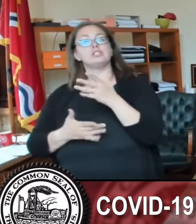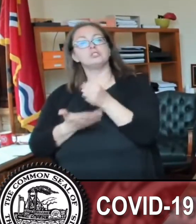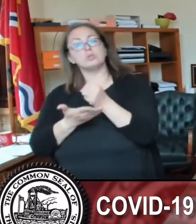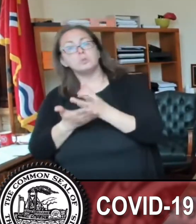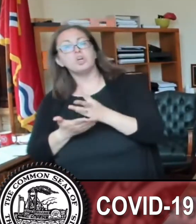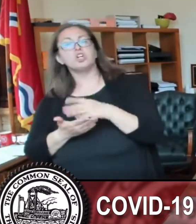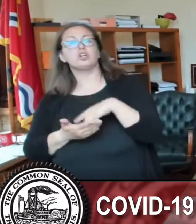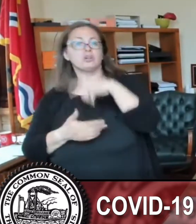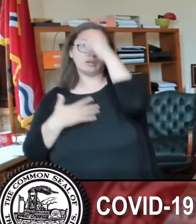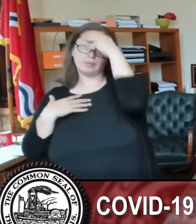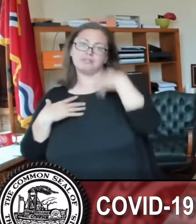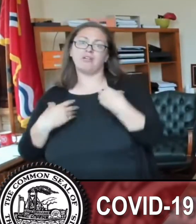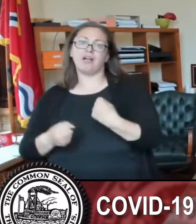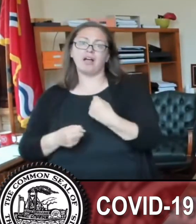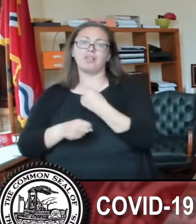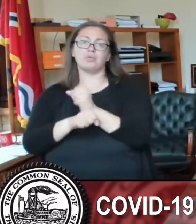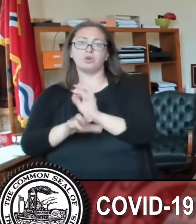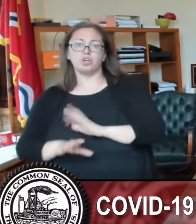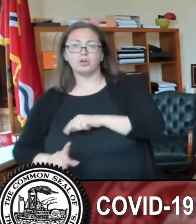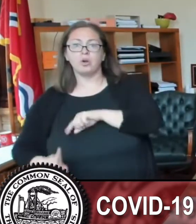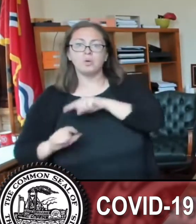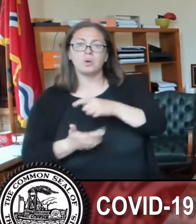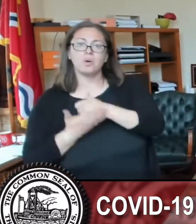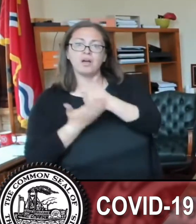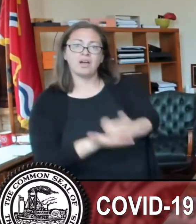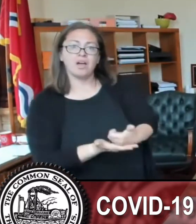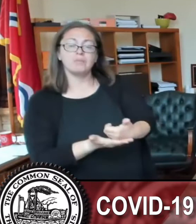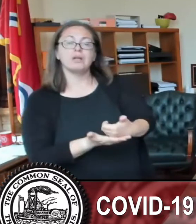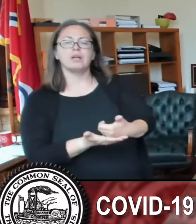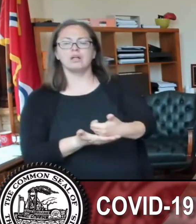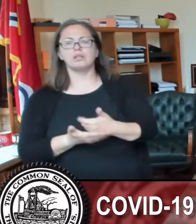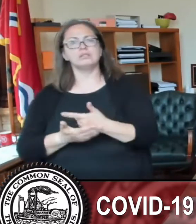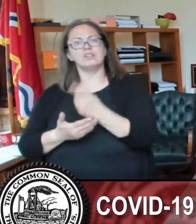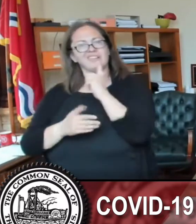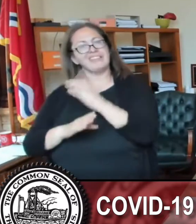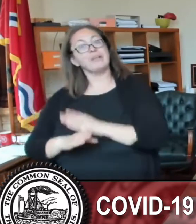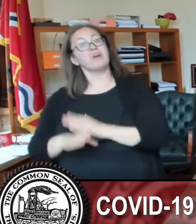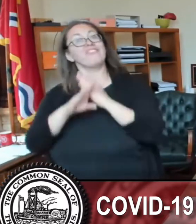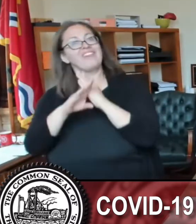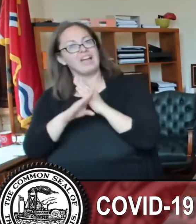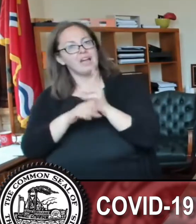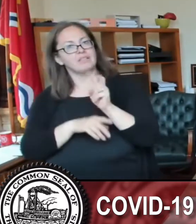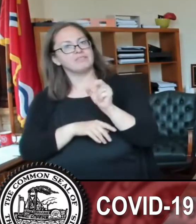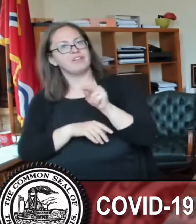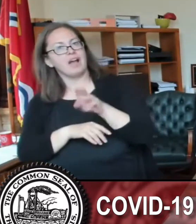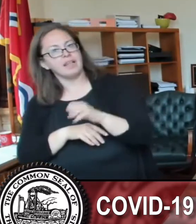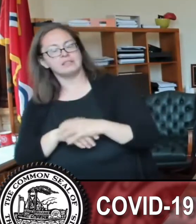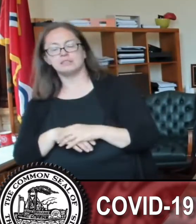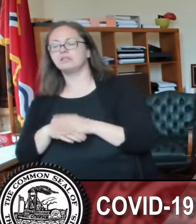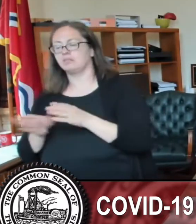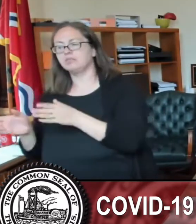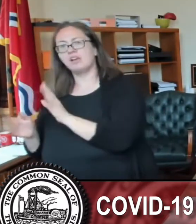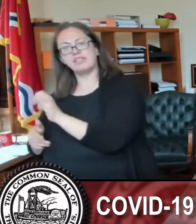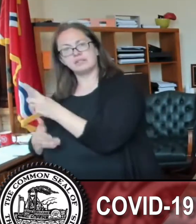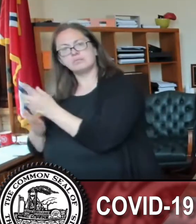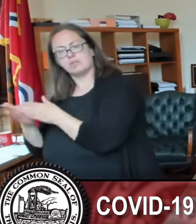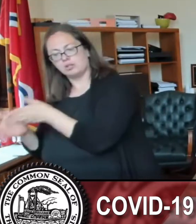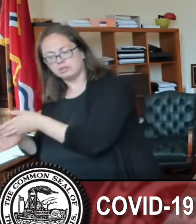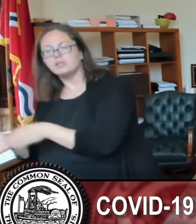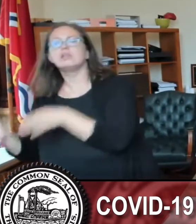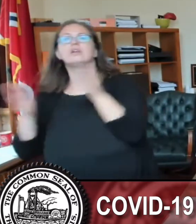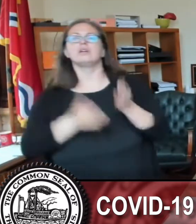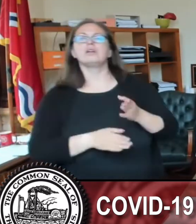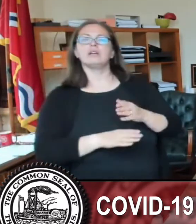It is all those kinds of programs also to help on the prevention side of violence. And then on the enforcement side of violence,